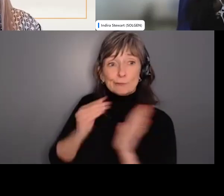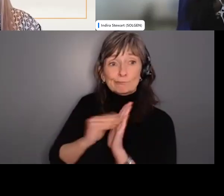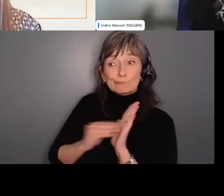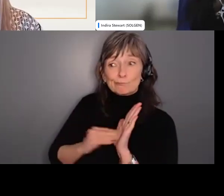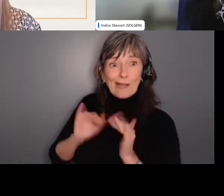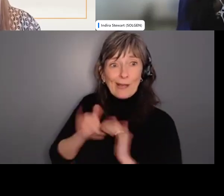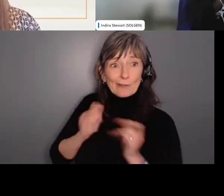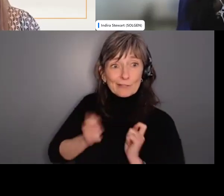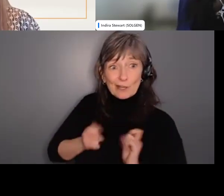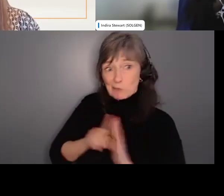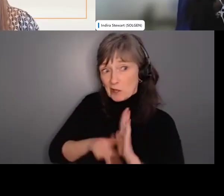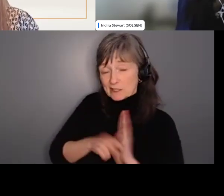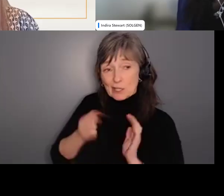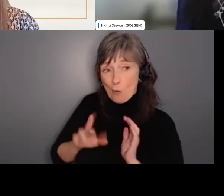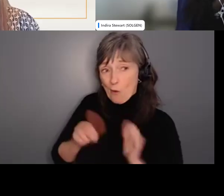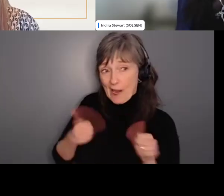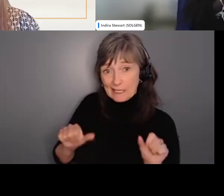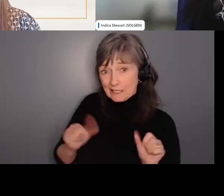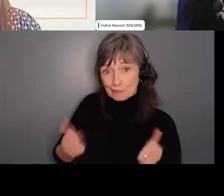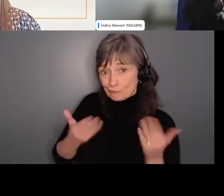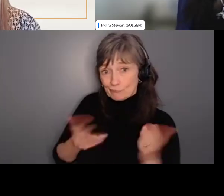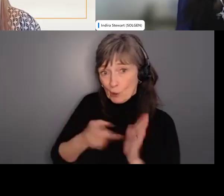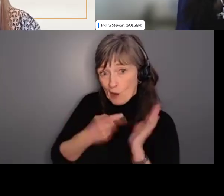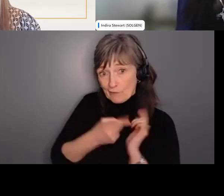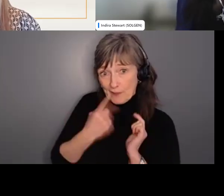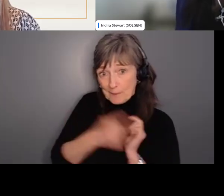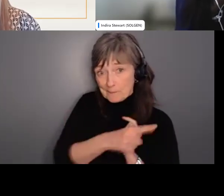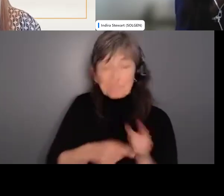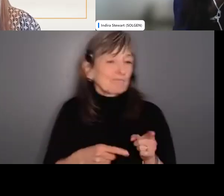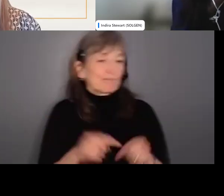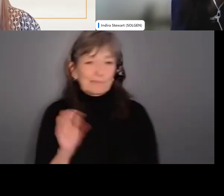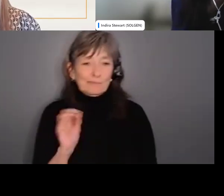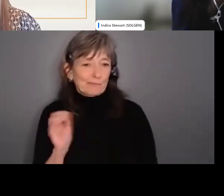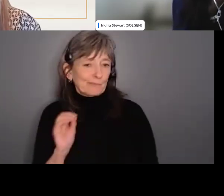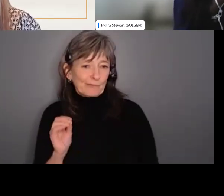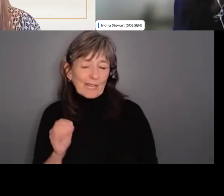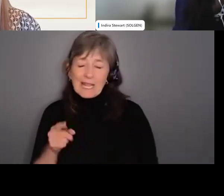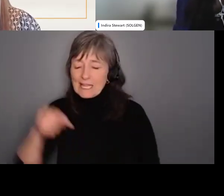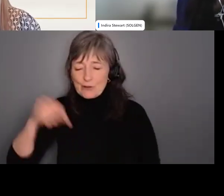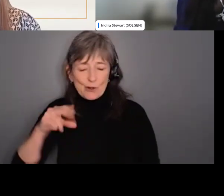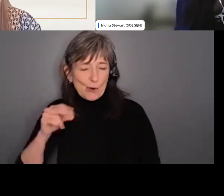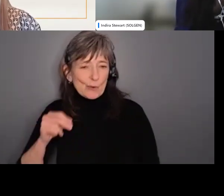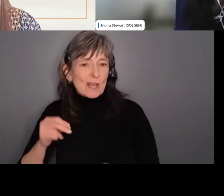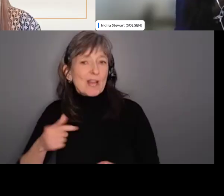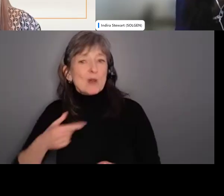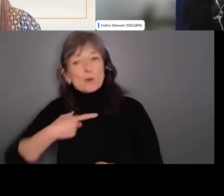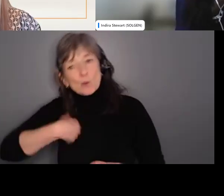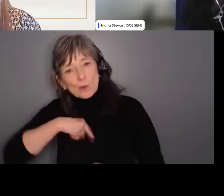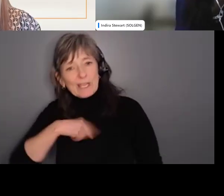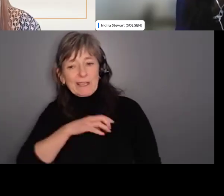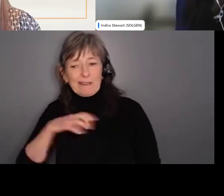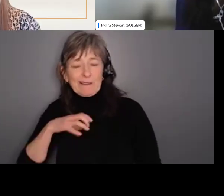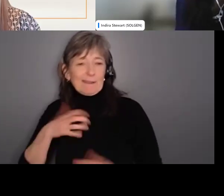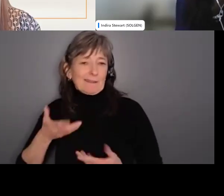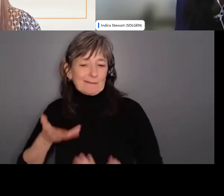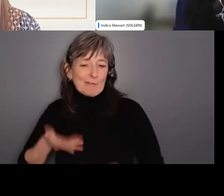that process work? There is no mandatory, these are recommendations. The Office of the Chief Coroner